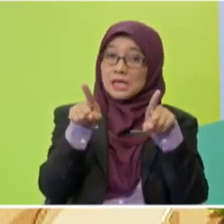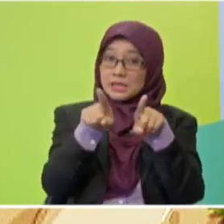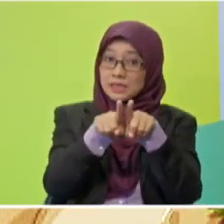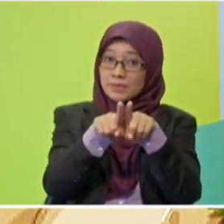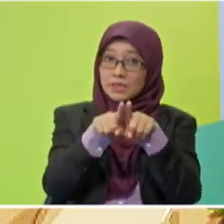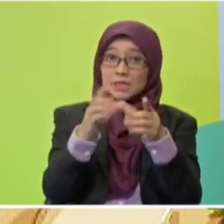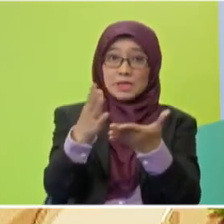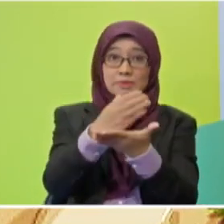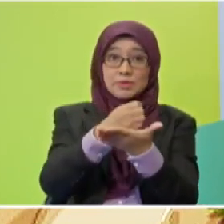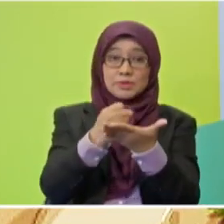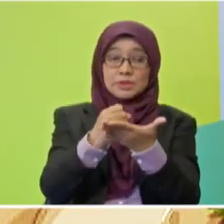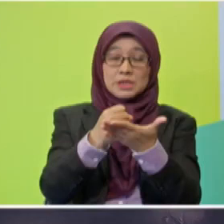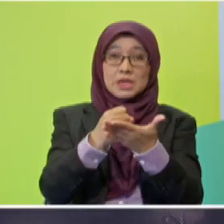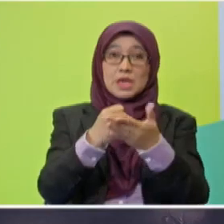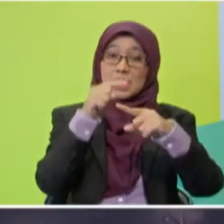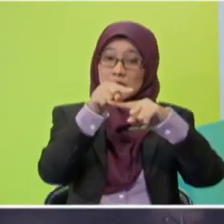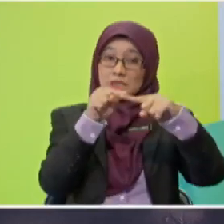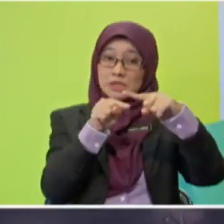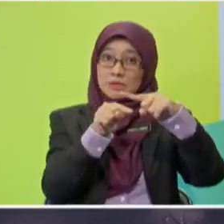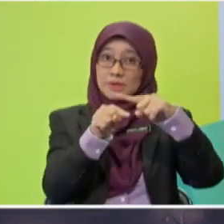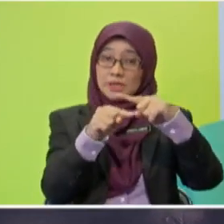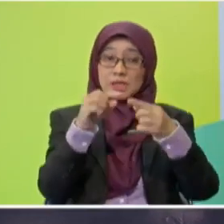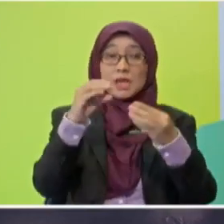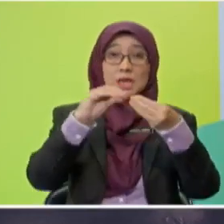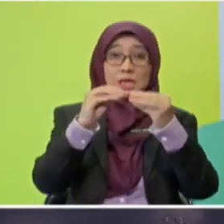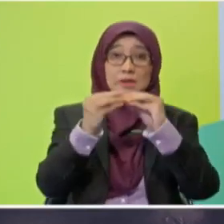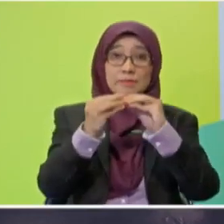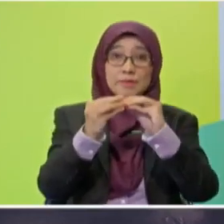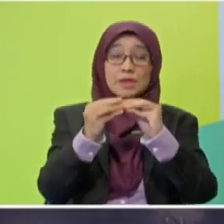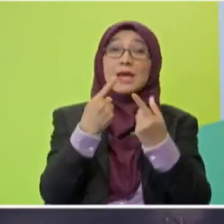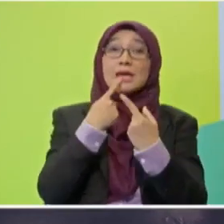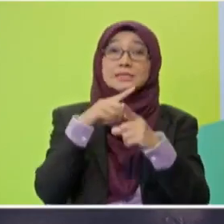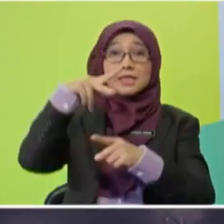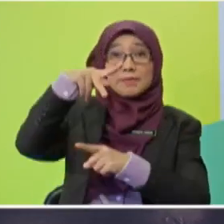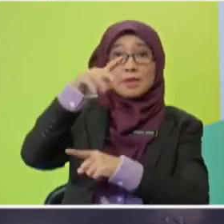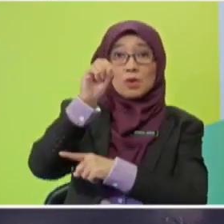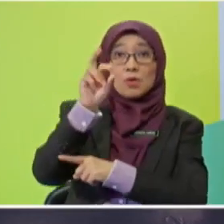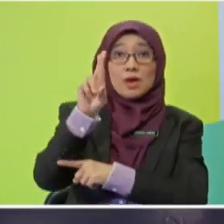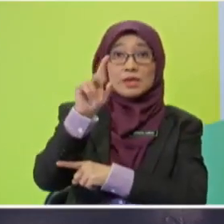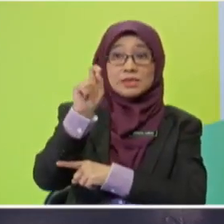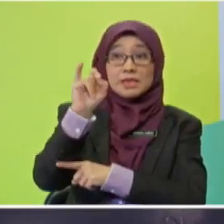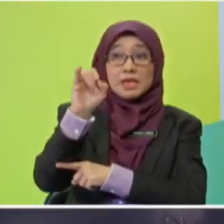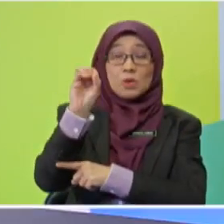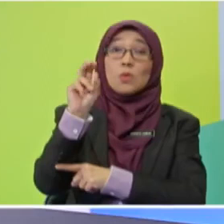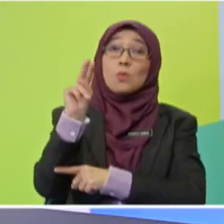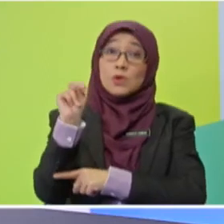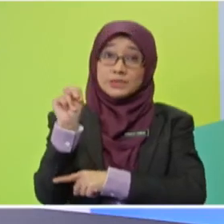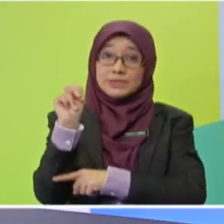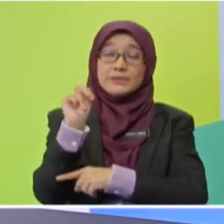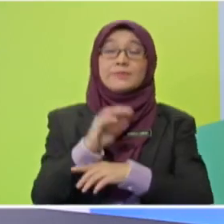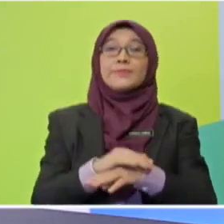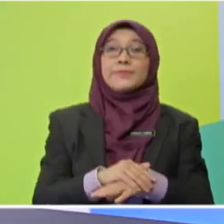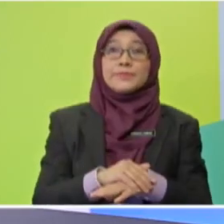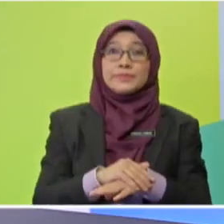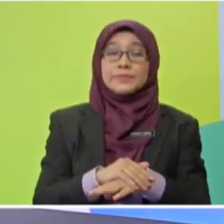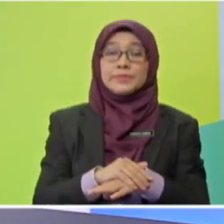quotient? Quotient when we divide numbers, the answer is quotient. So Right. nowadays the questions, they will just state there, find